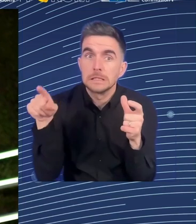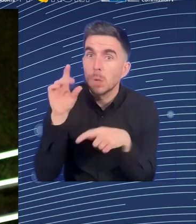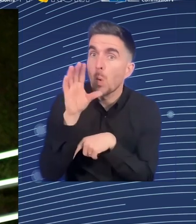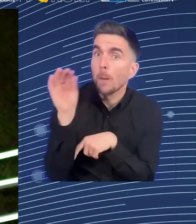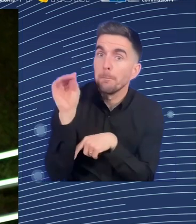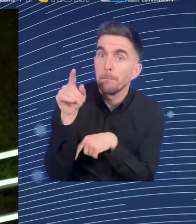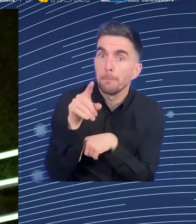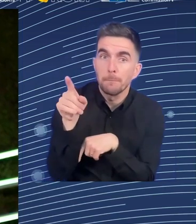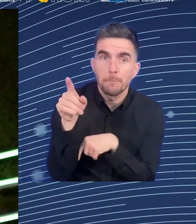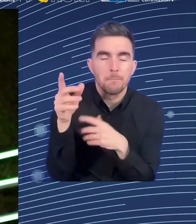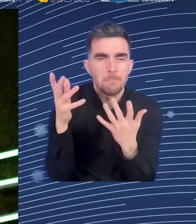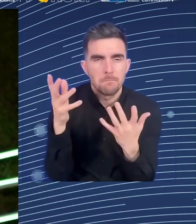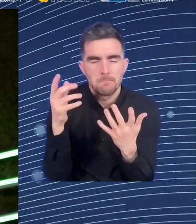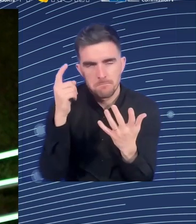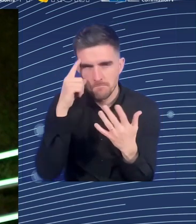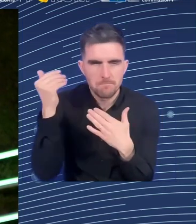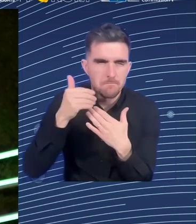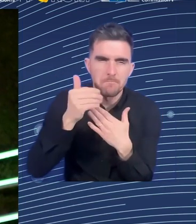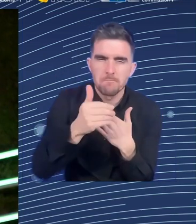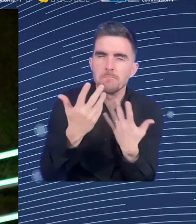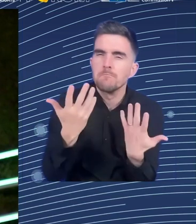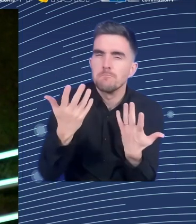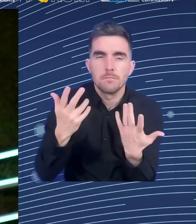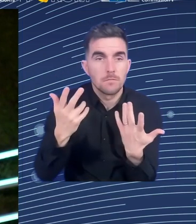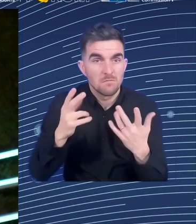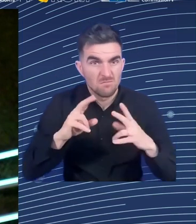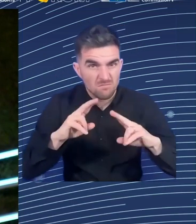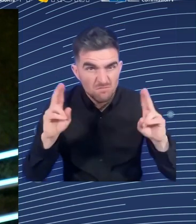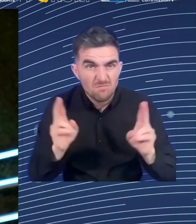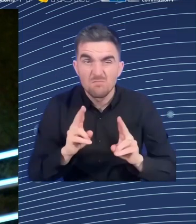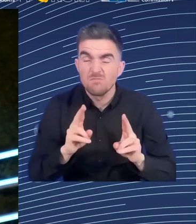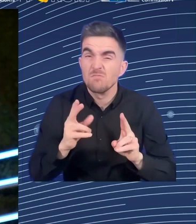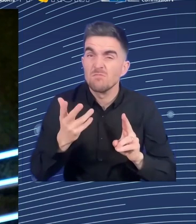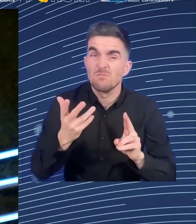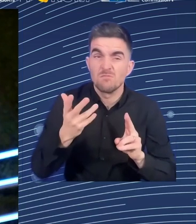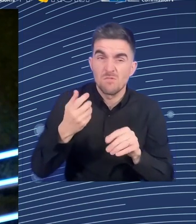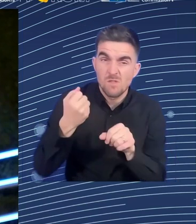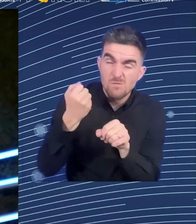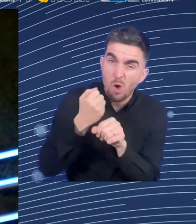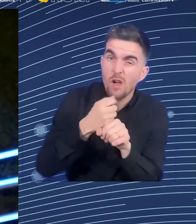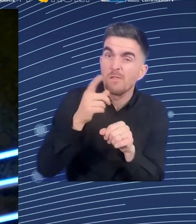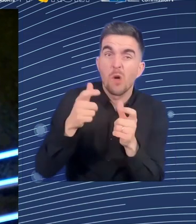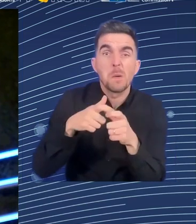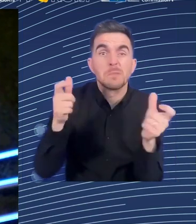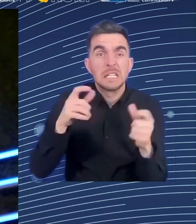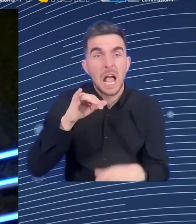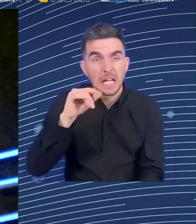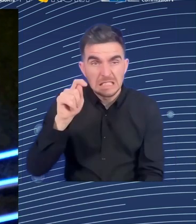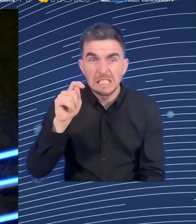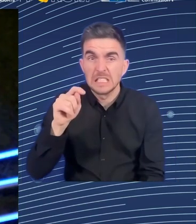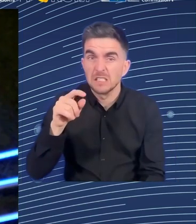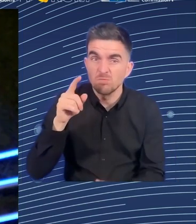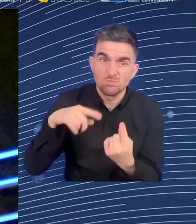candidates left for the small and medium enterprises would be way smaller. So that could be a direct impact of a